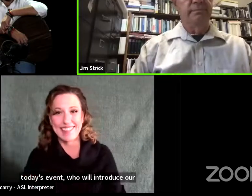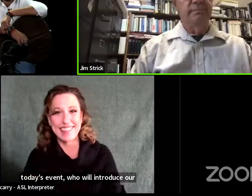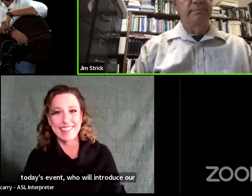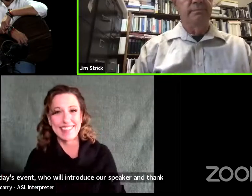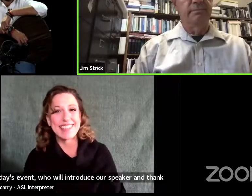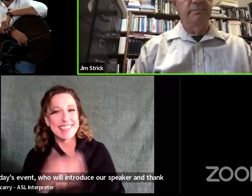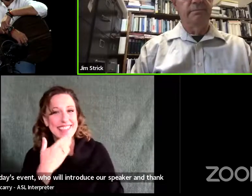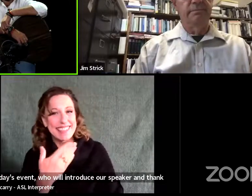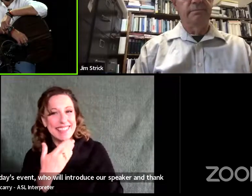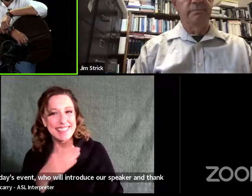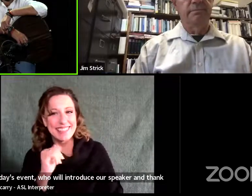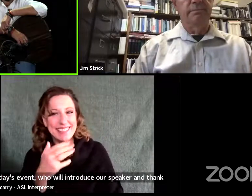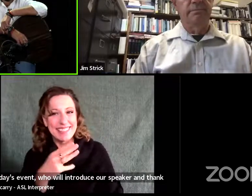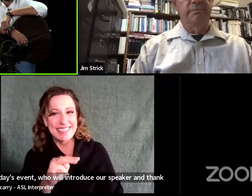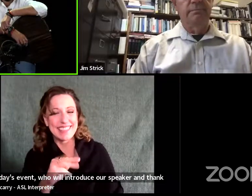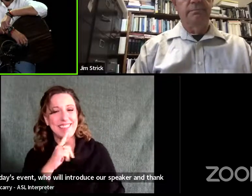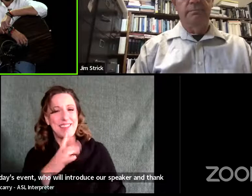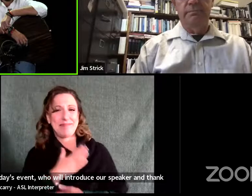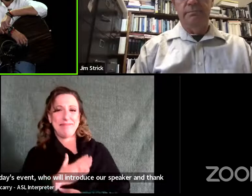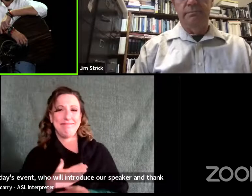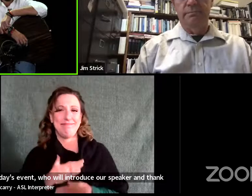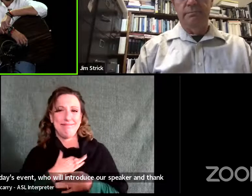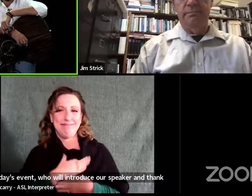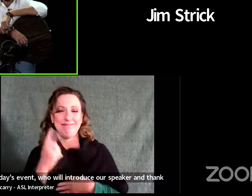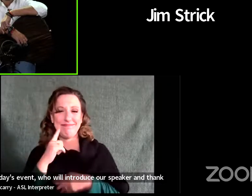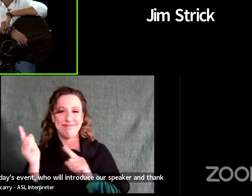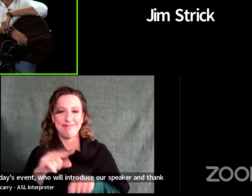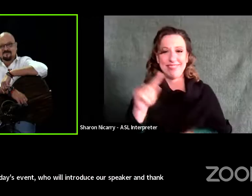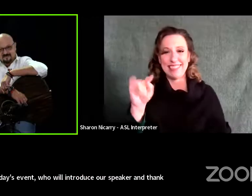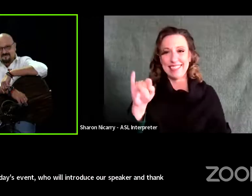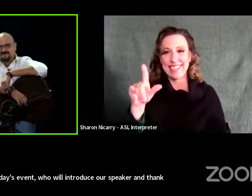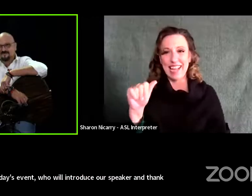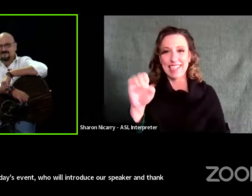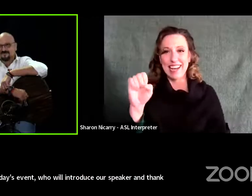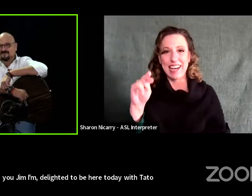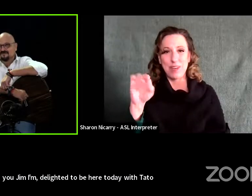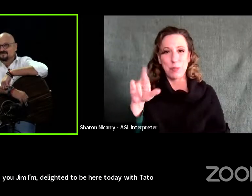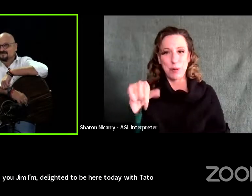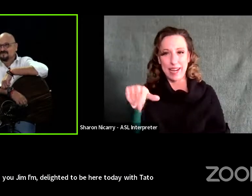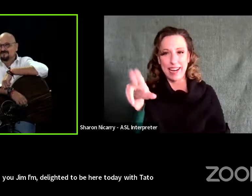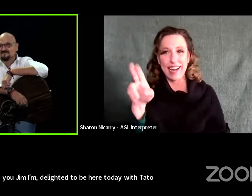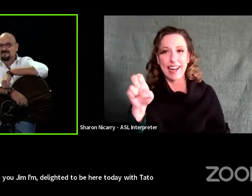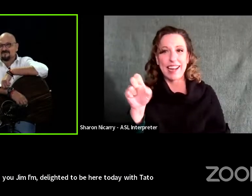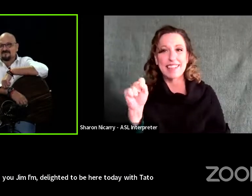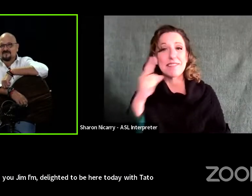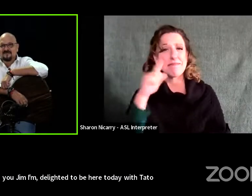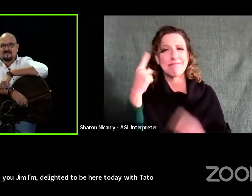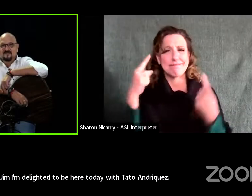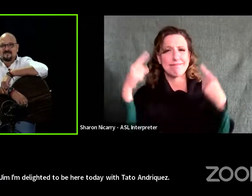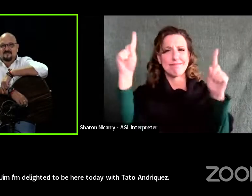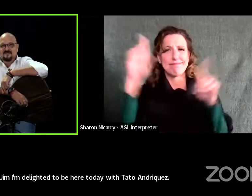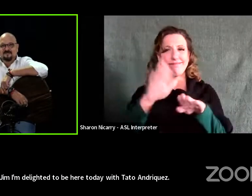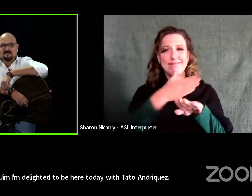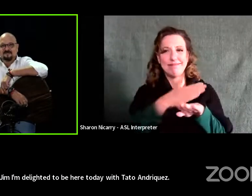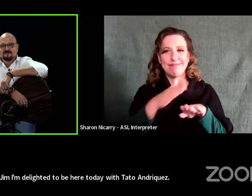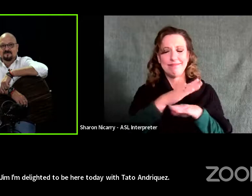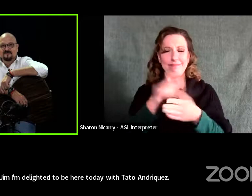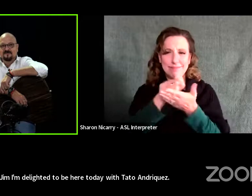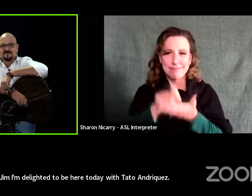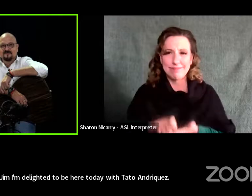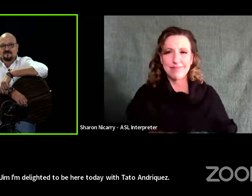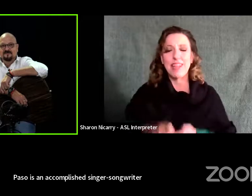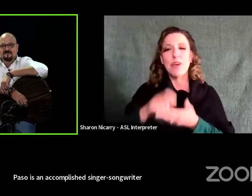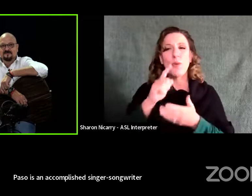Thank you, Jim. I'm delighted to be here today with Tato Henríquez. Tato is an accomplished singer-songwriter.